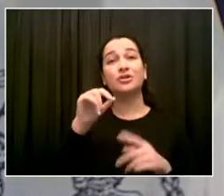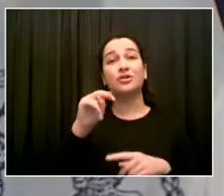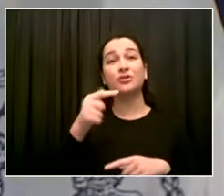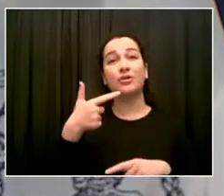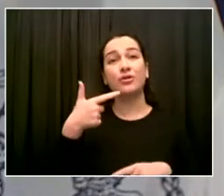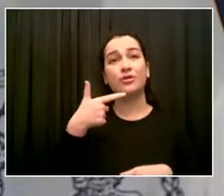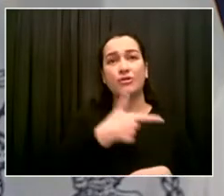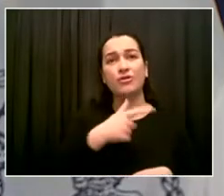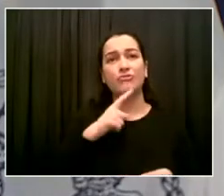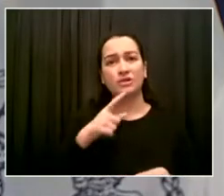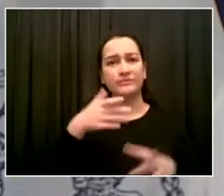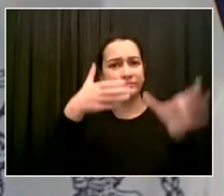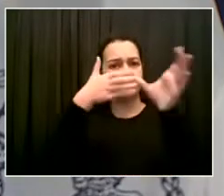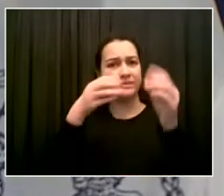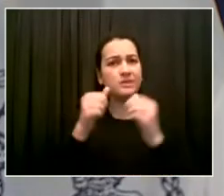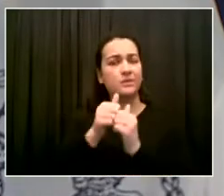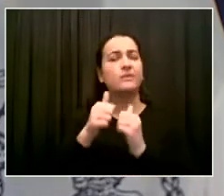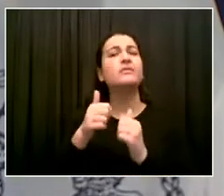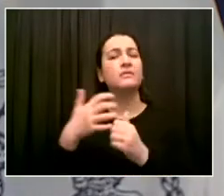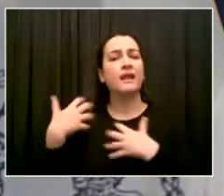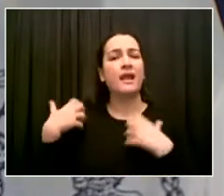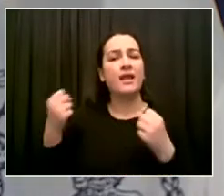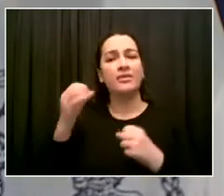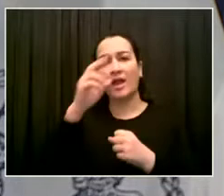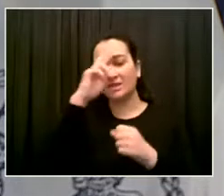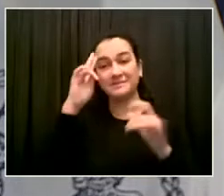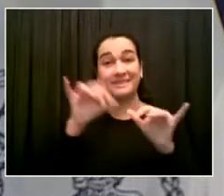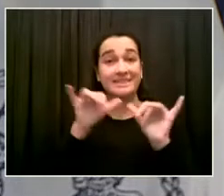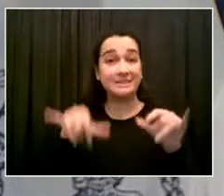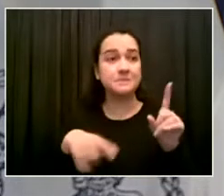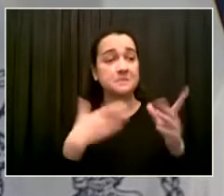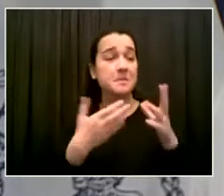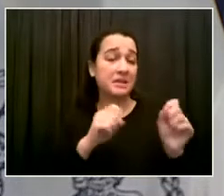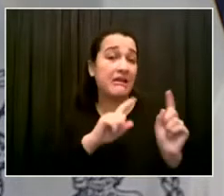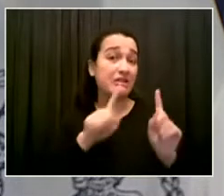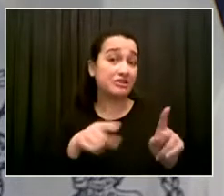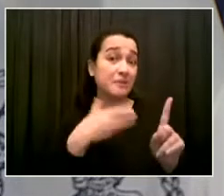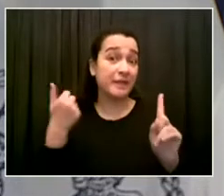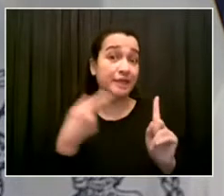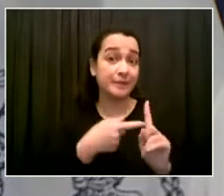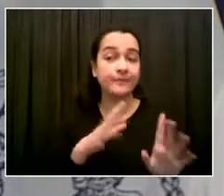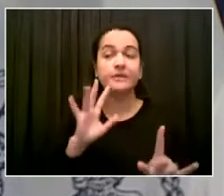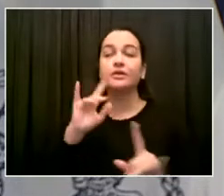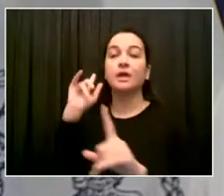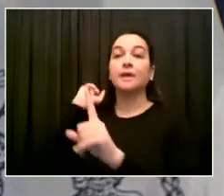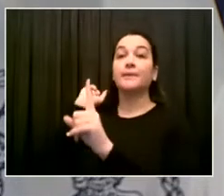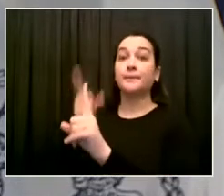Henry, simply put, job one has been to save lives from the very beginning.